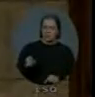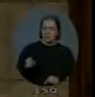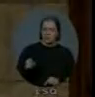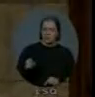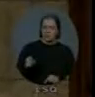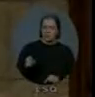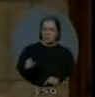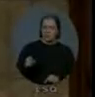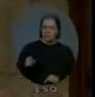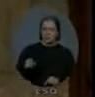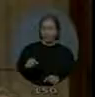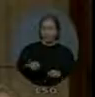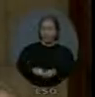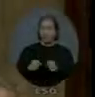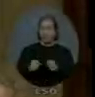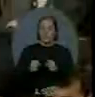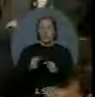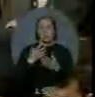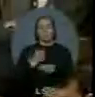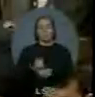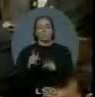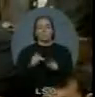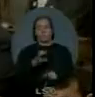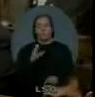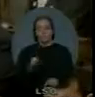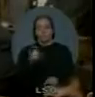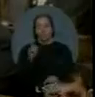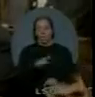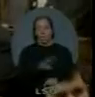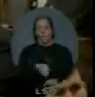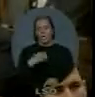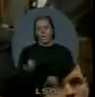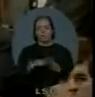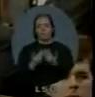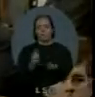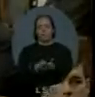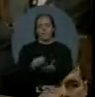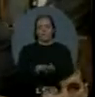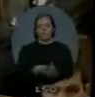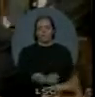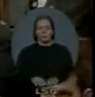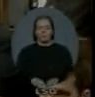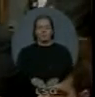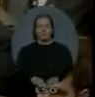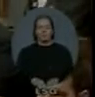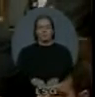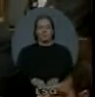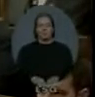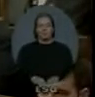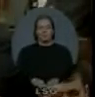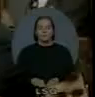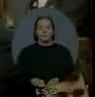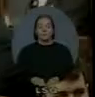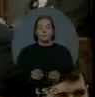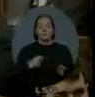taxpayers? Honourable Government House Leader. Mr. Speaker, the Minister's expenses are considerably lower